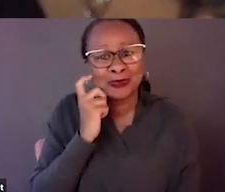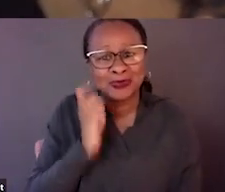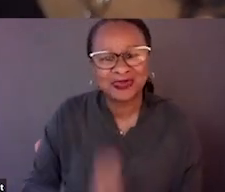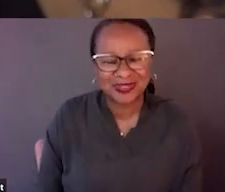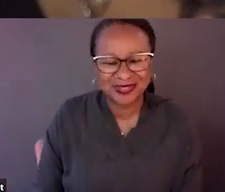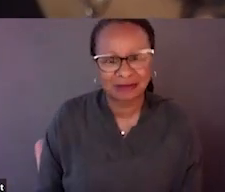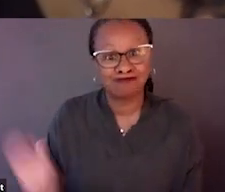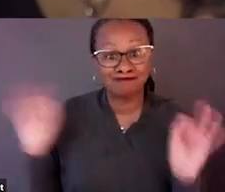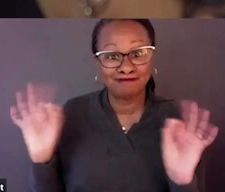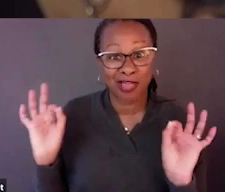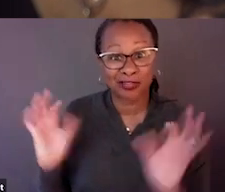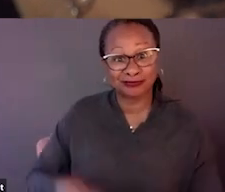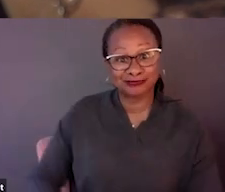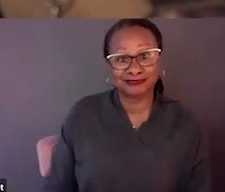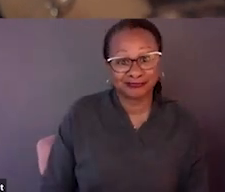Nothing.